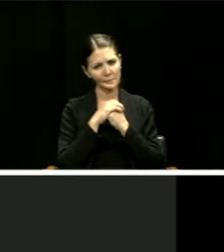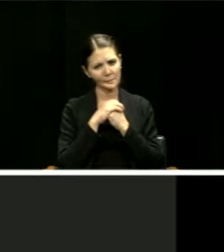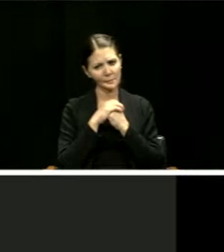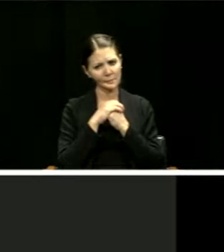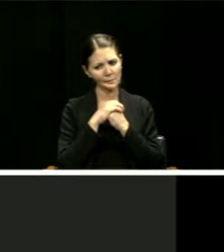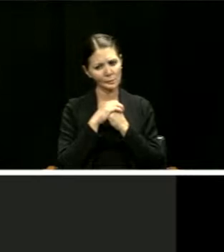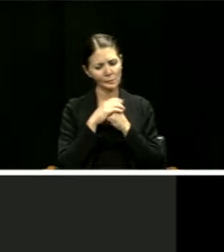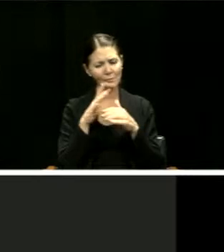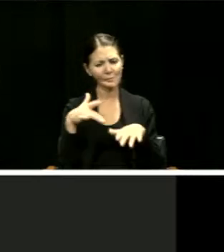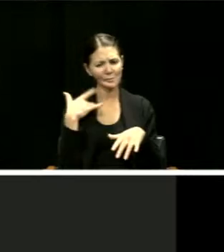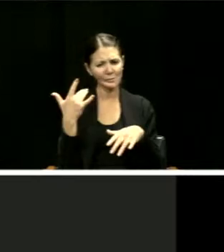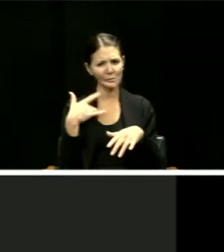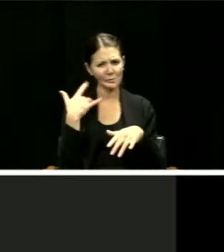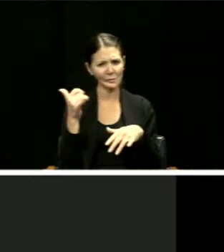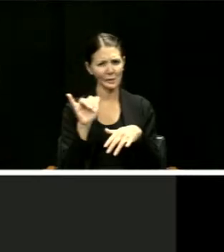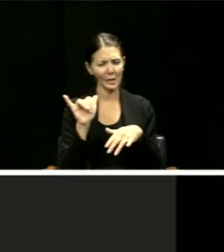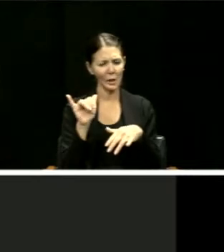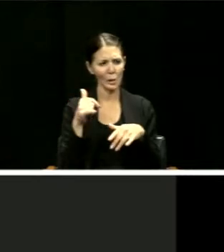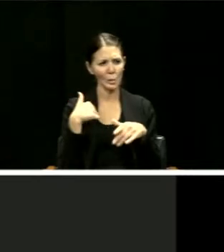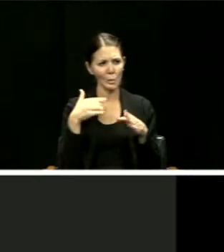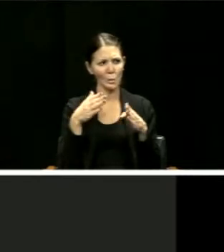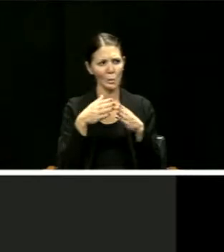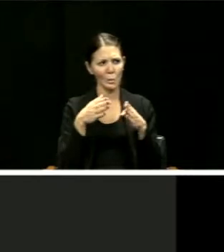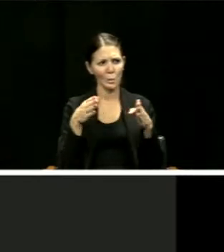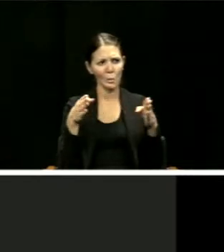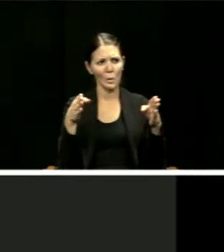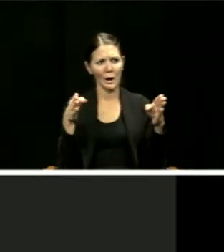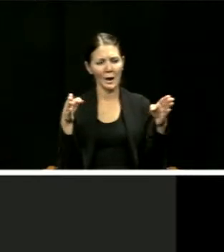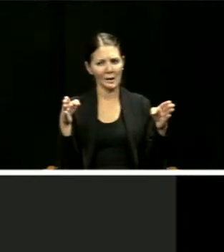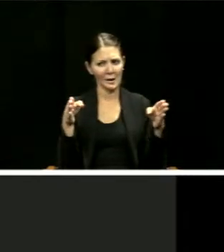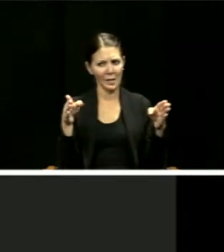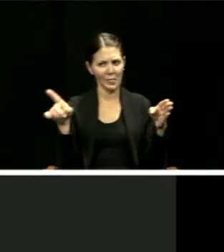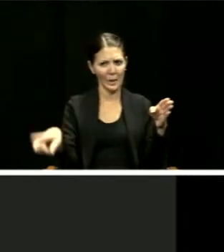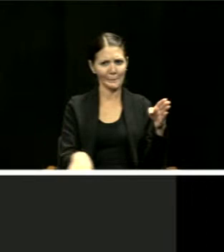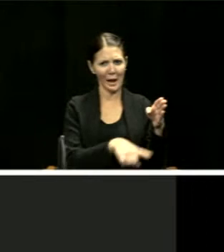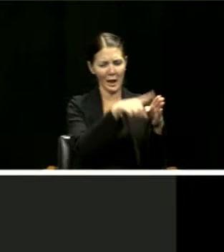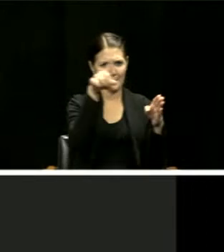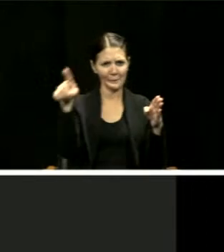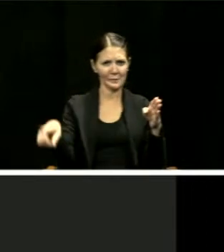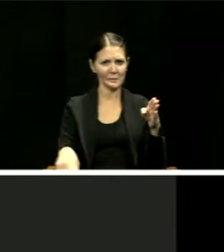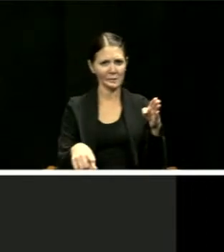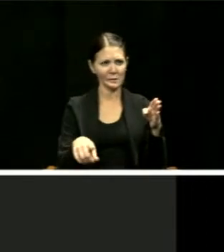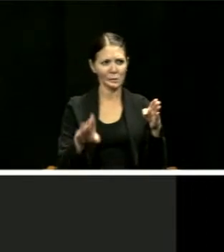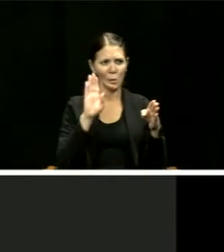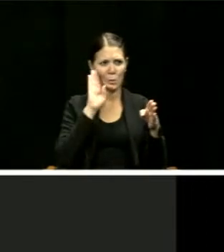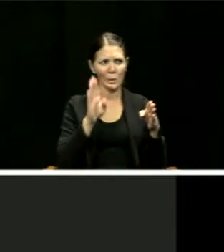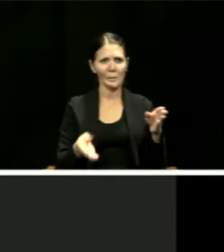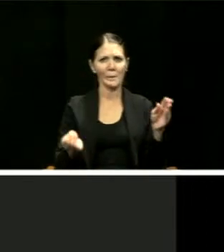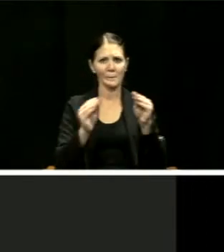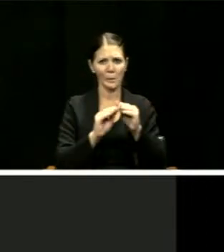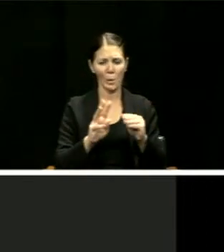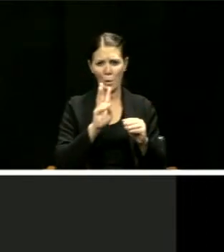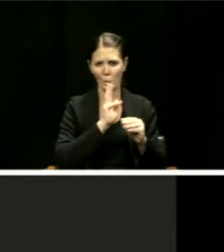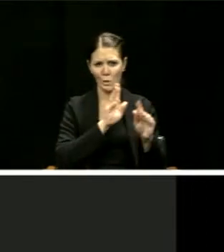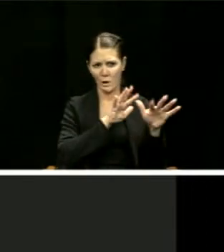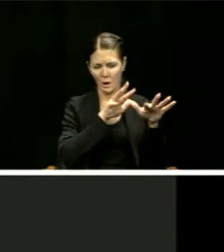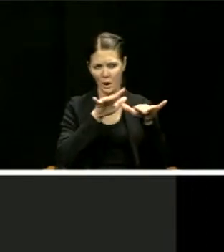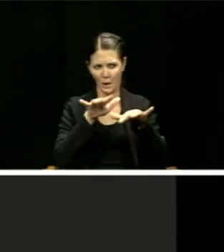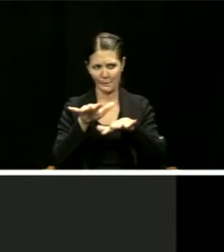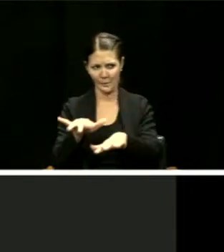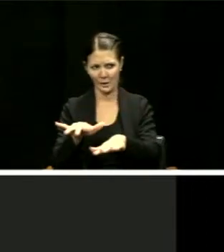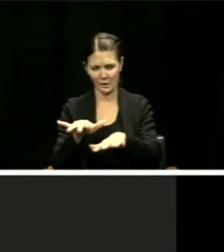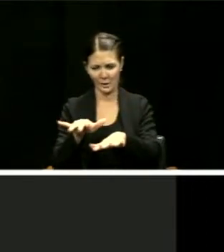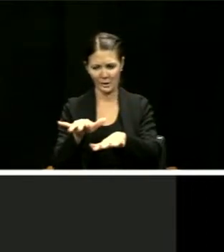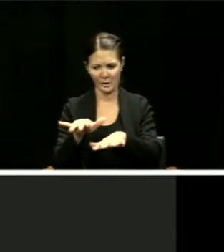it feels like with kind of widening the pipes, there'll be more water coming. And